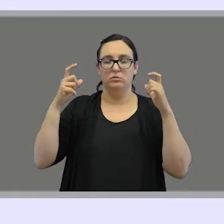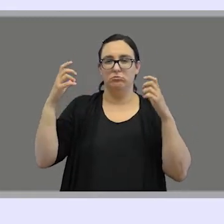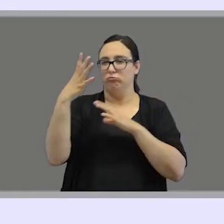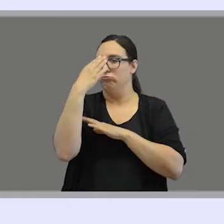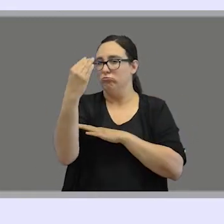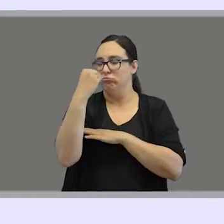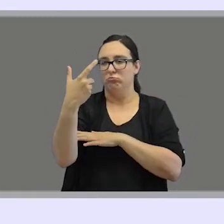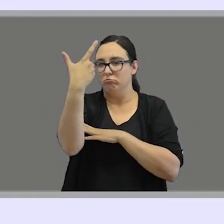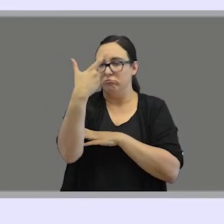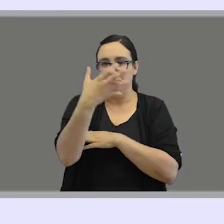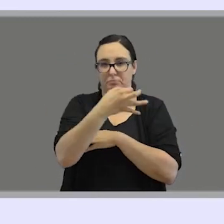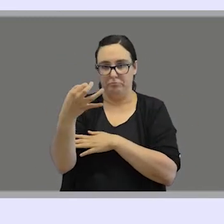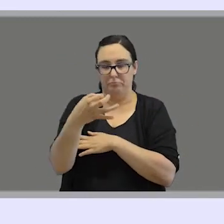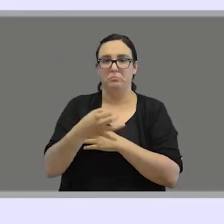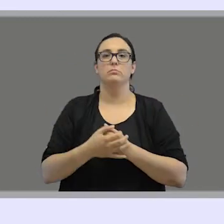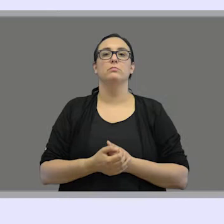more accurately.